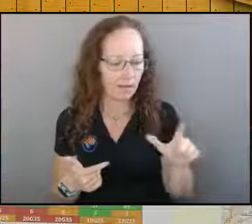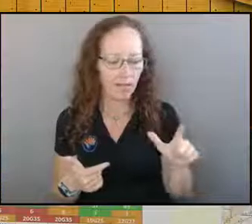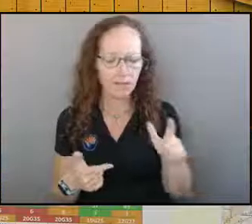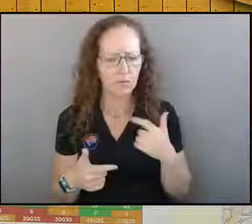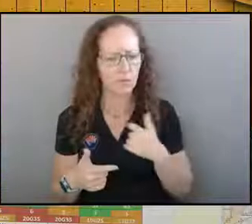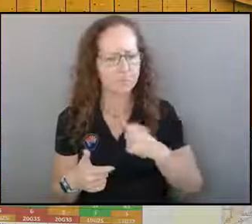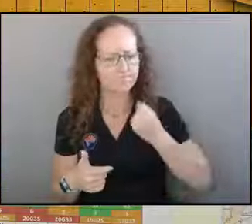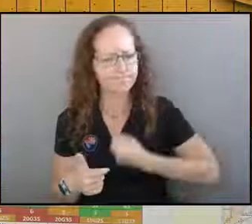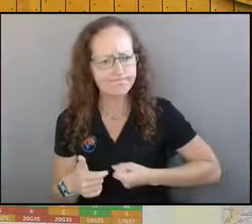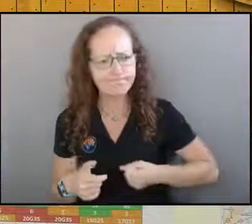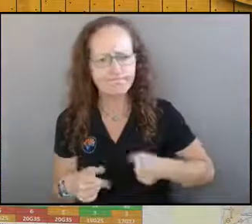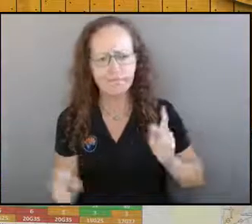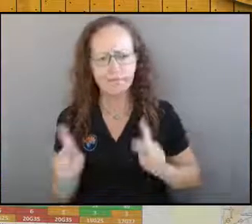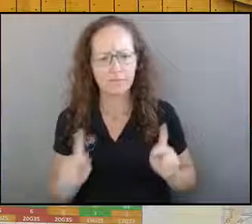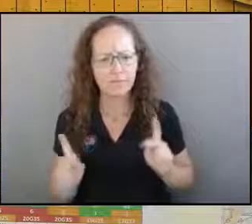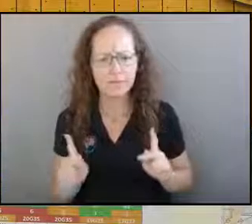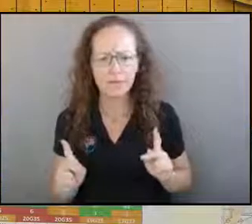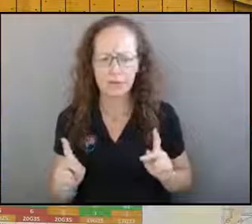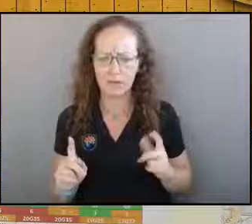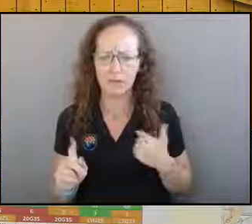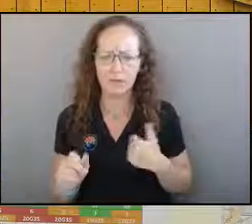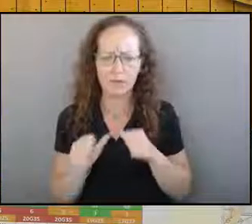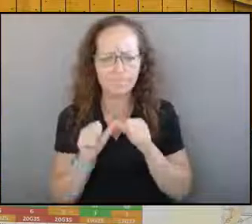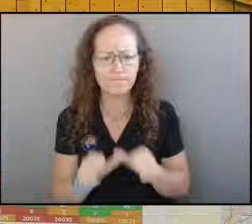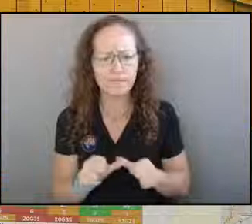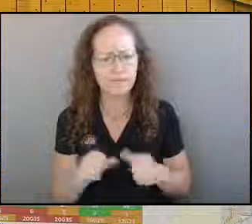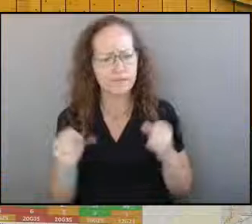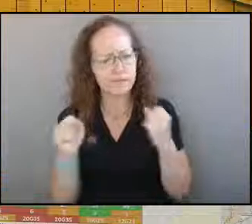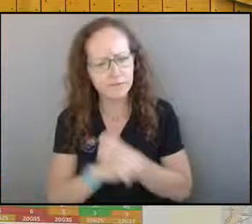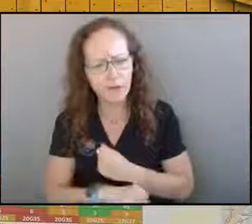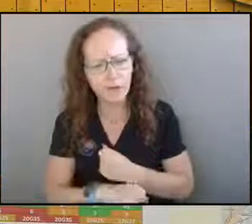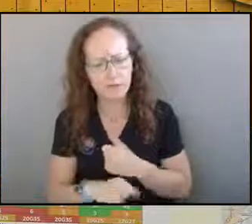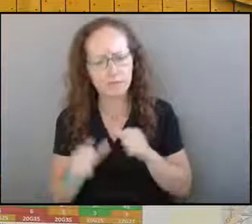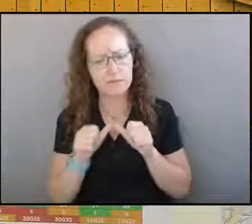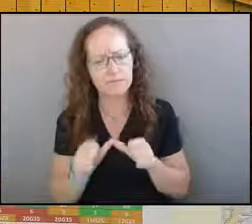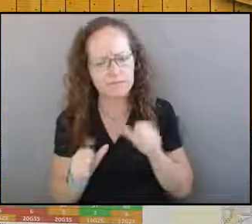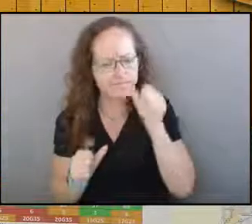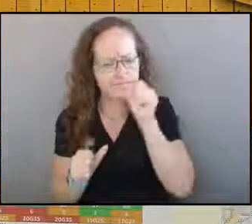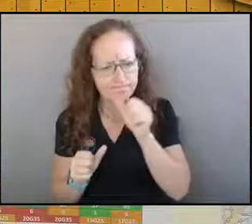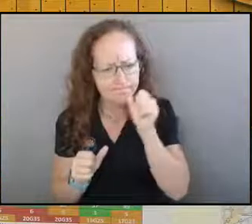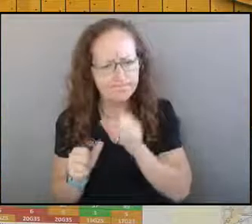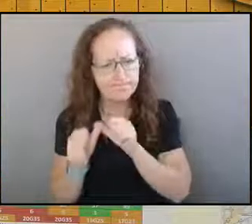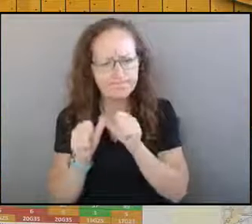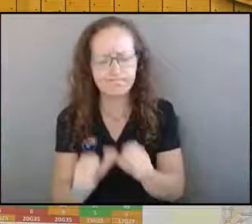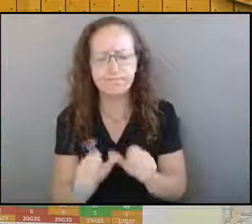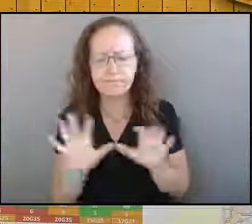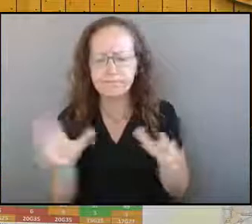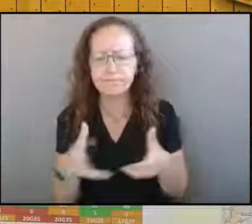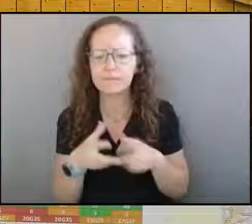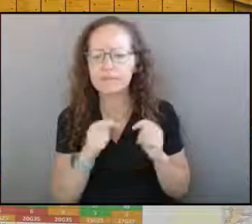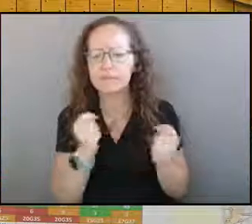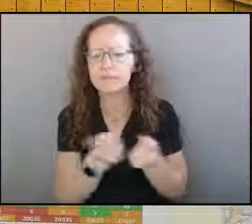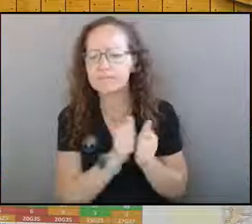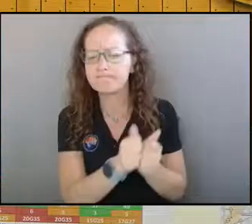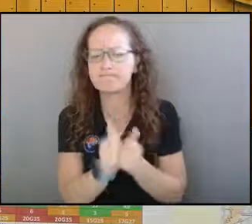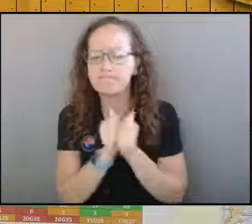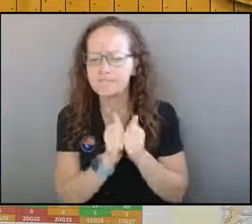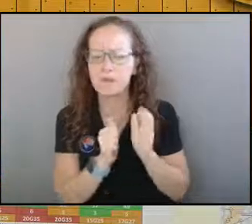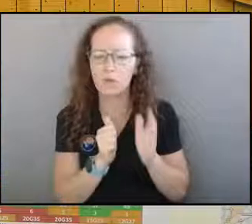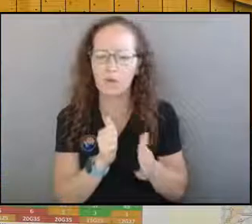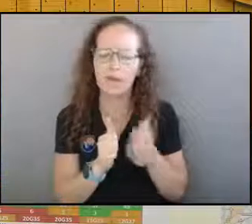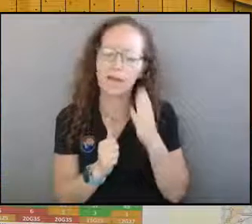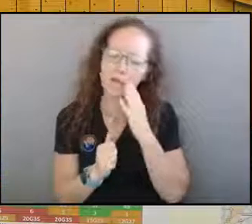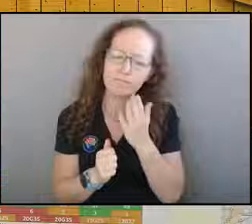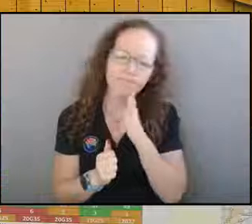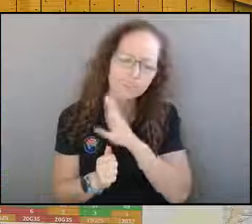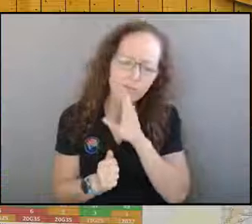know, we're going to continue to fight, and we're going to continue to push forward, and we're going to get through this as a team. I understand all the frustration that is going on, the